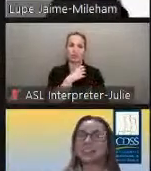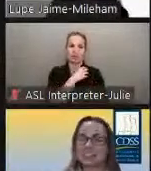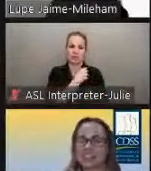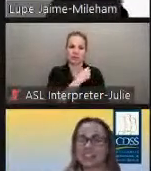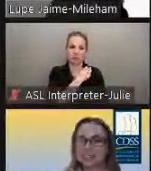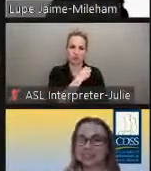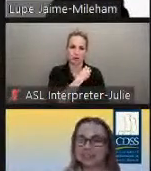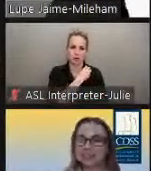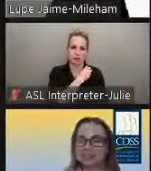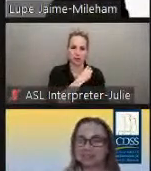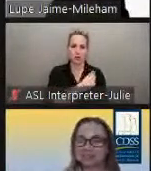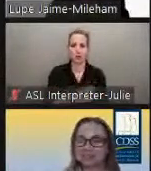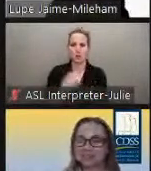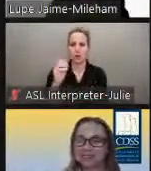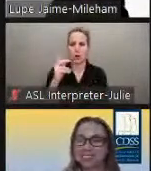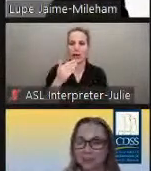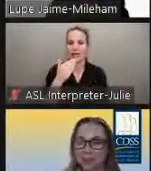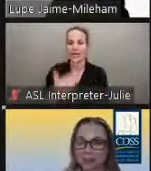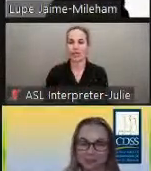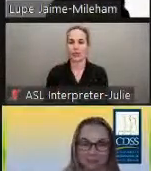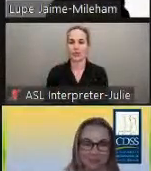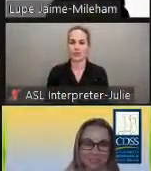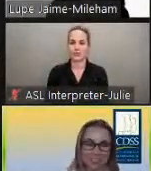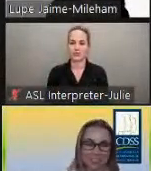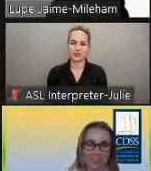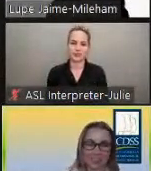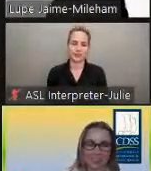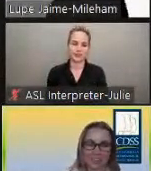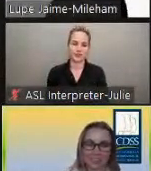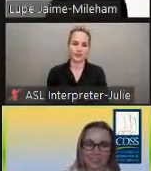Centers. Okay. Yes. Thank you. You're welcome.